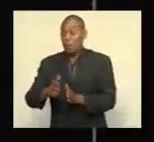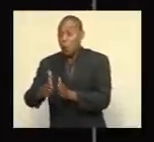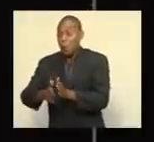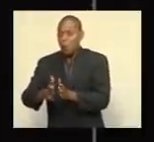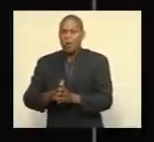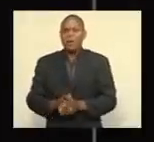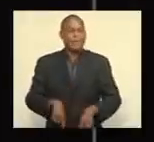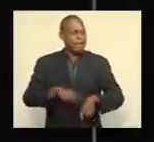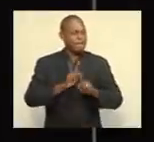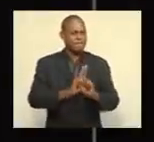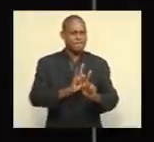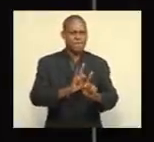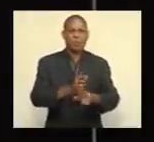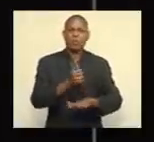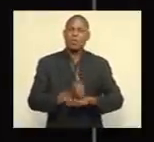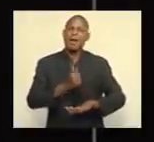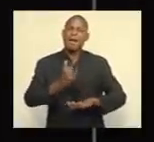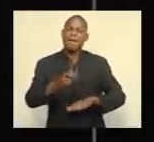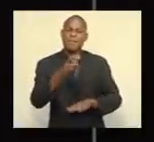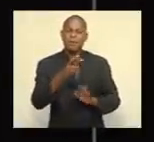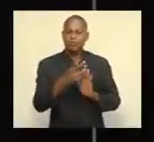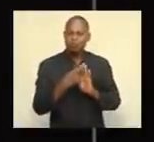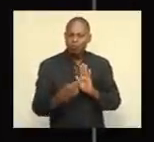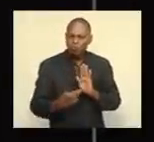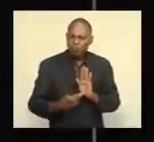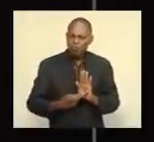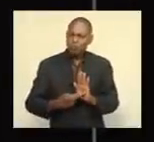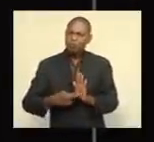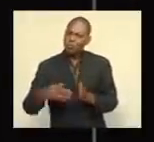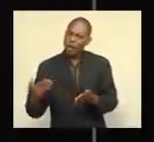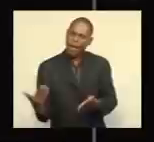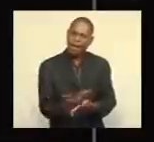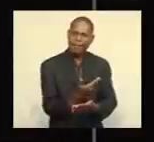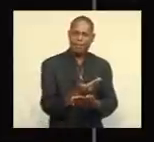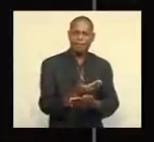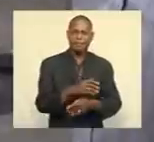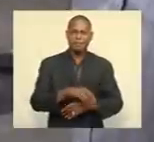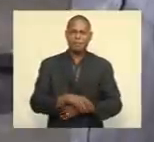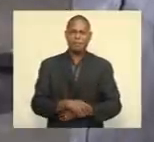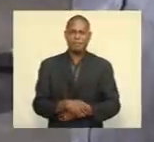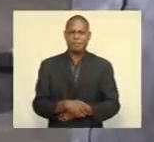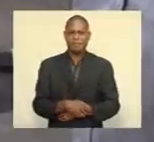directive restricting entry into the containment zone. Christiana Uluwai reports.